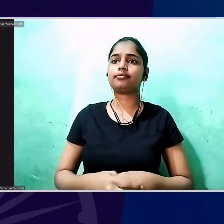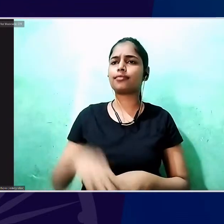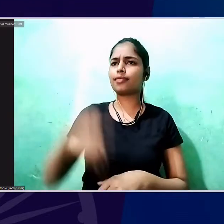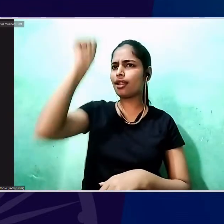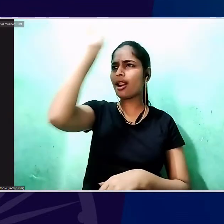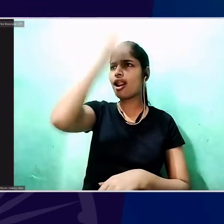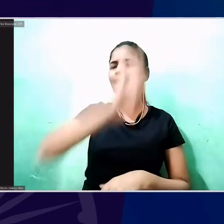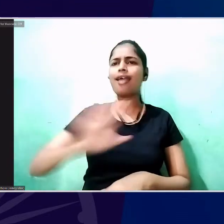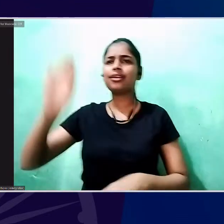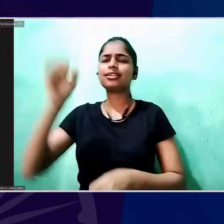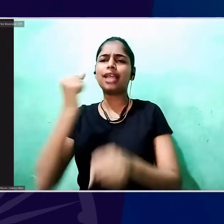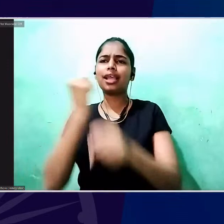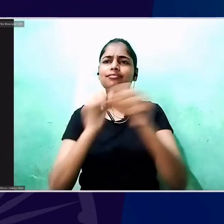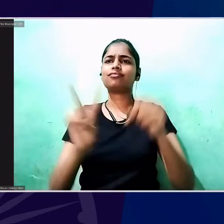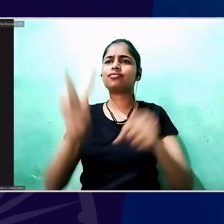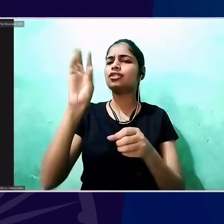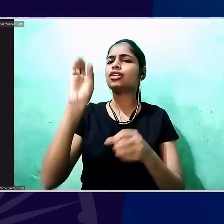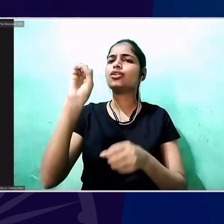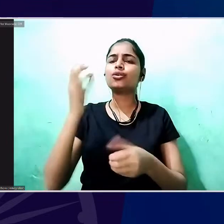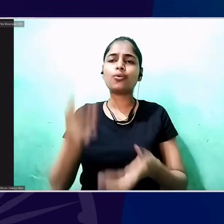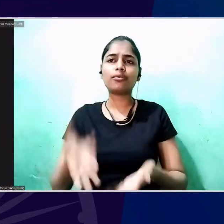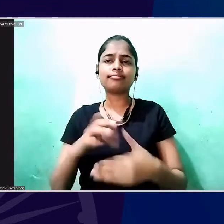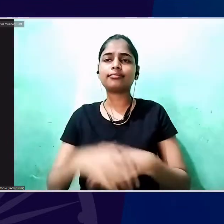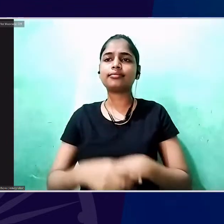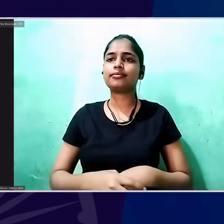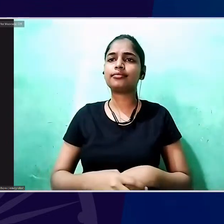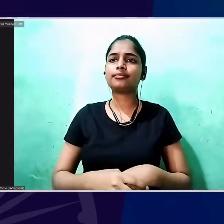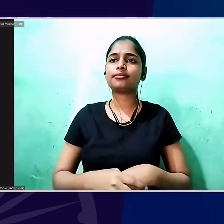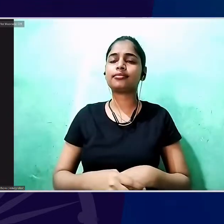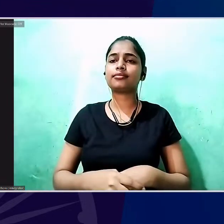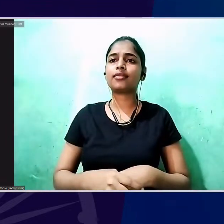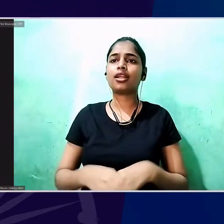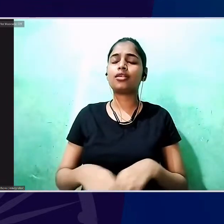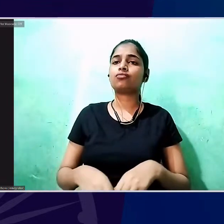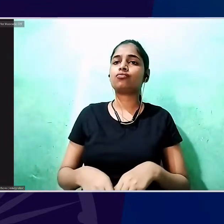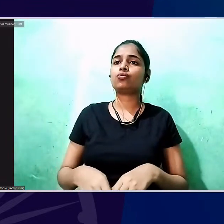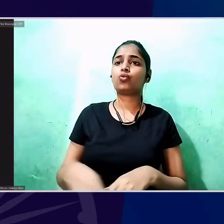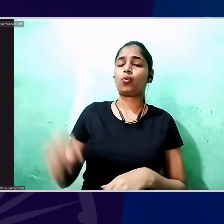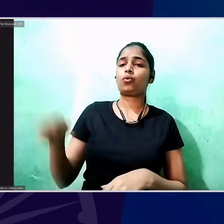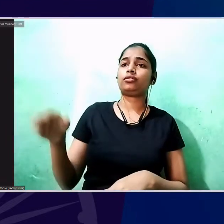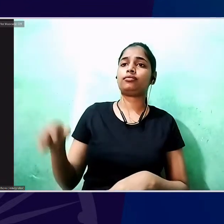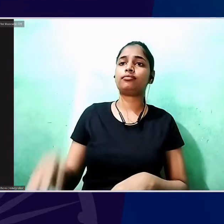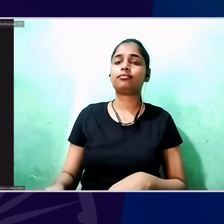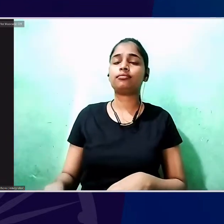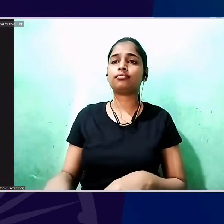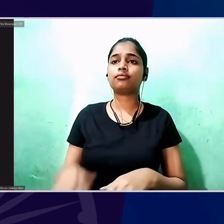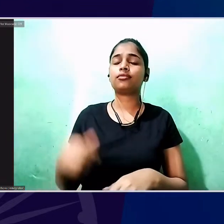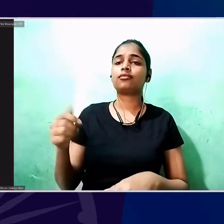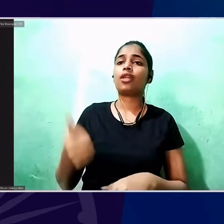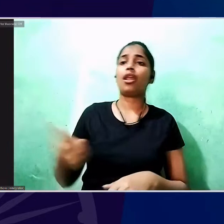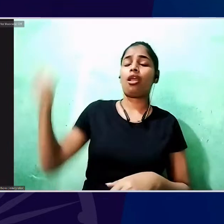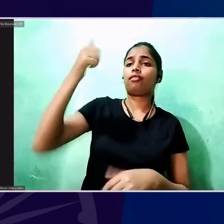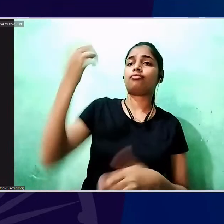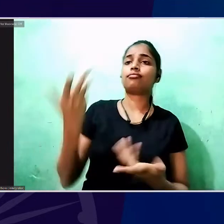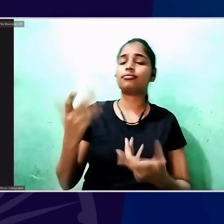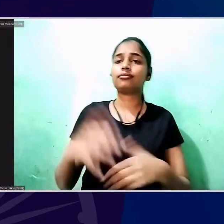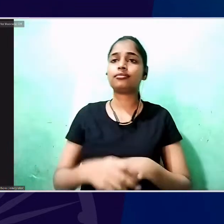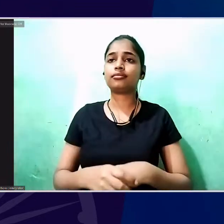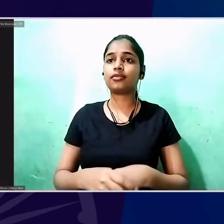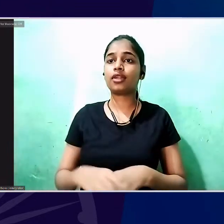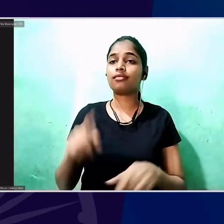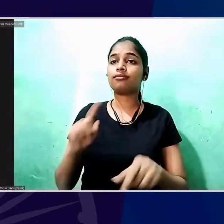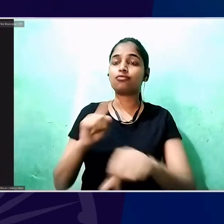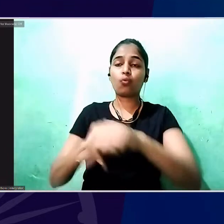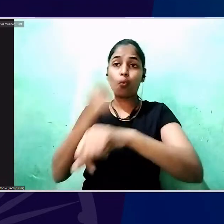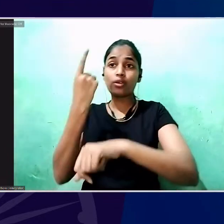presidency and will convene the G20 Leaders Summit for the first time in the country in 2023.